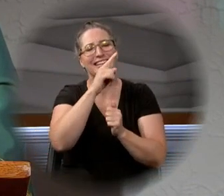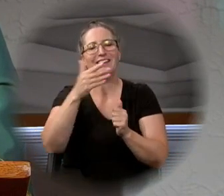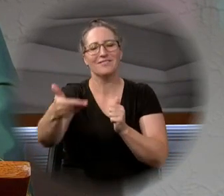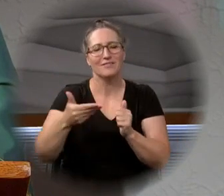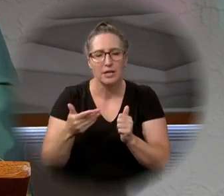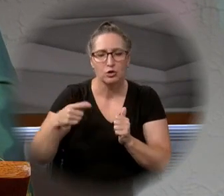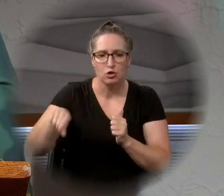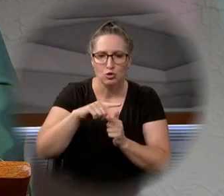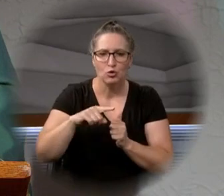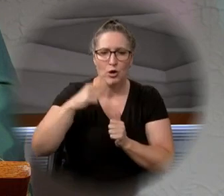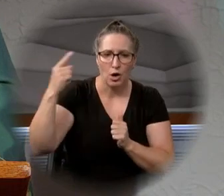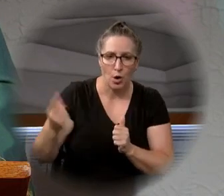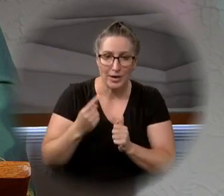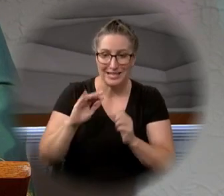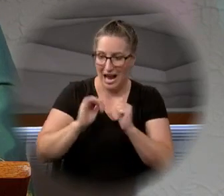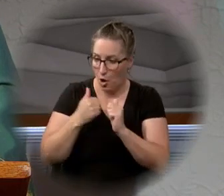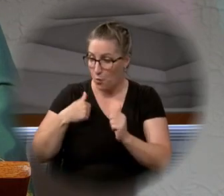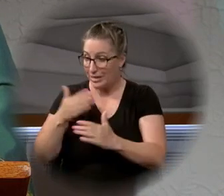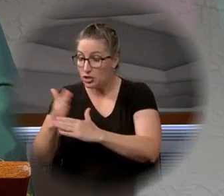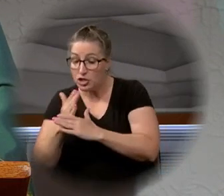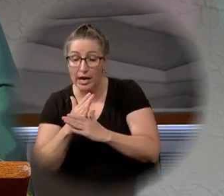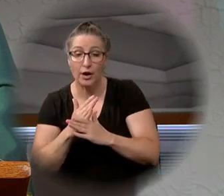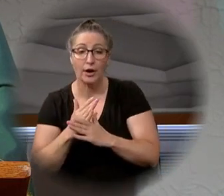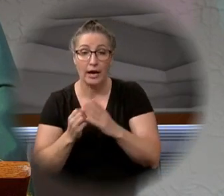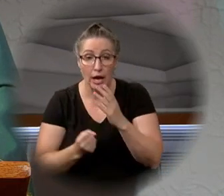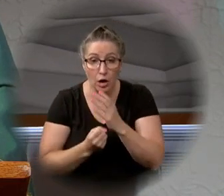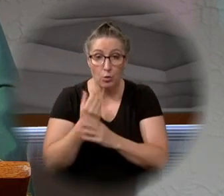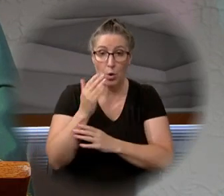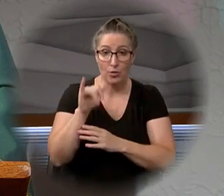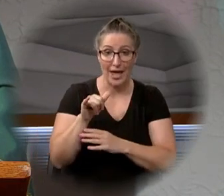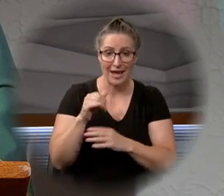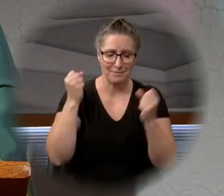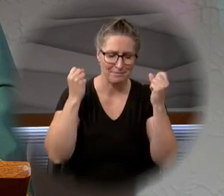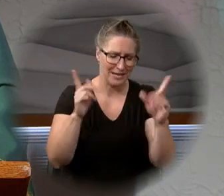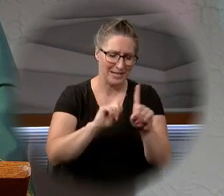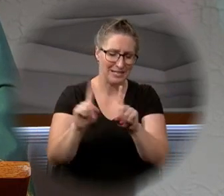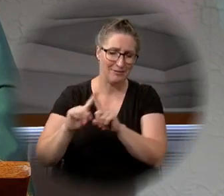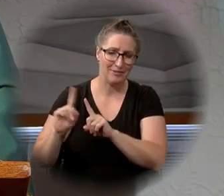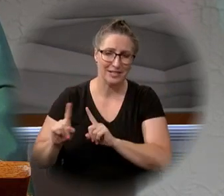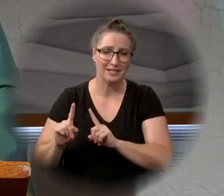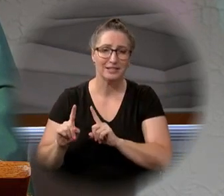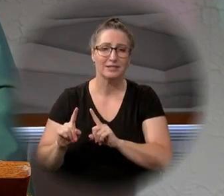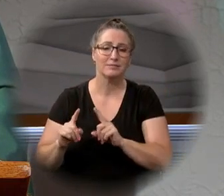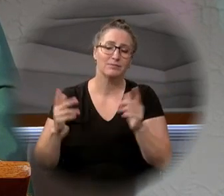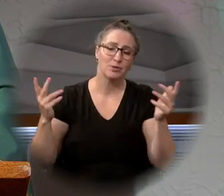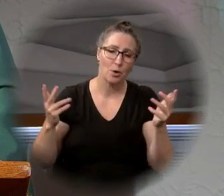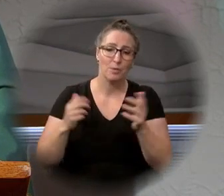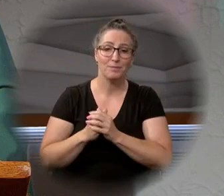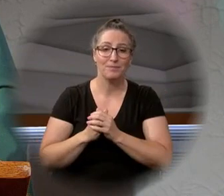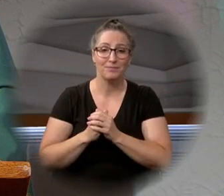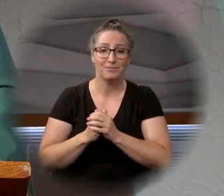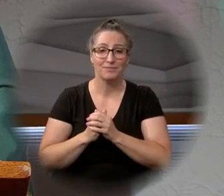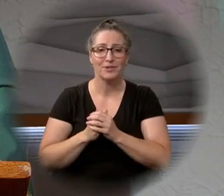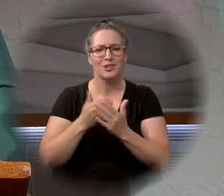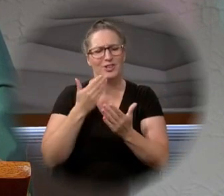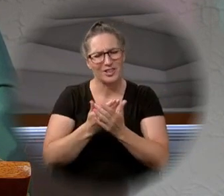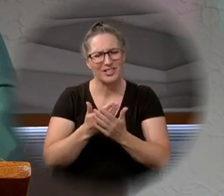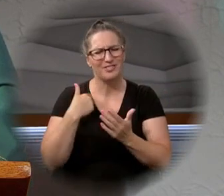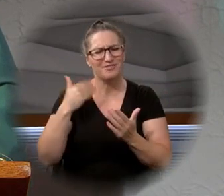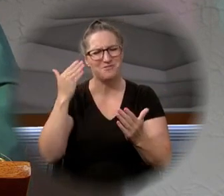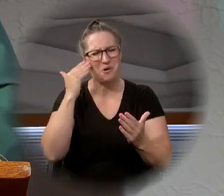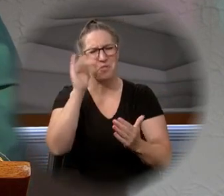us into and how we share, how we grow into in so many different ways. And so, good for us to hear that